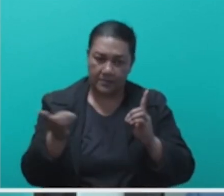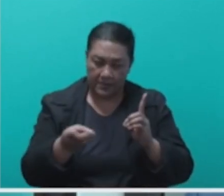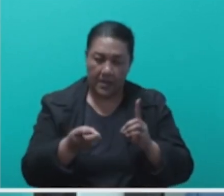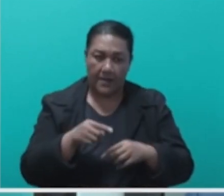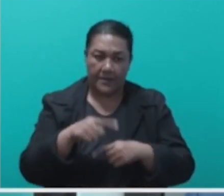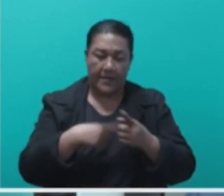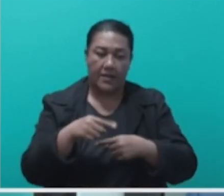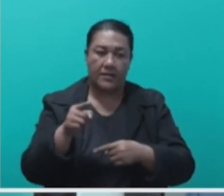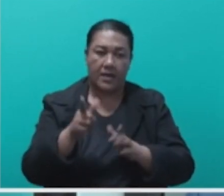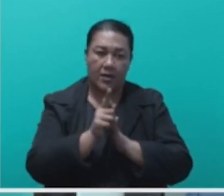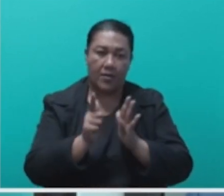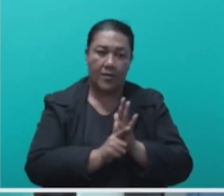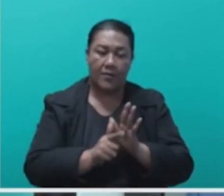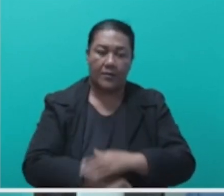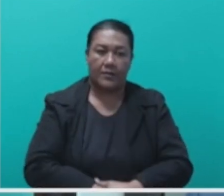law.